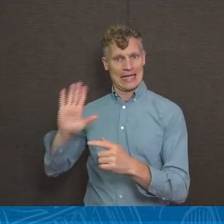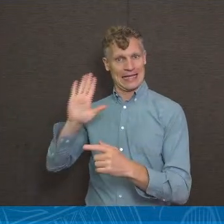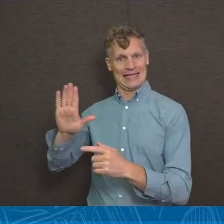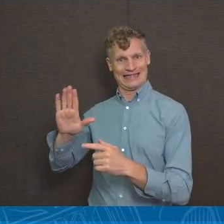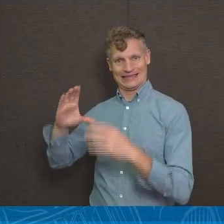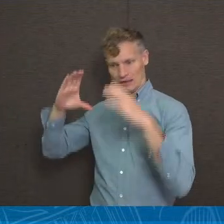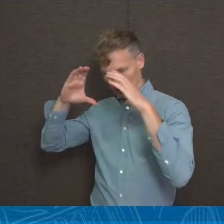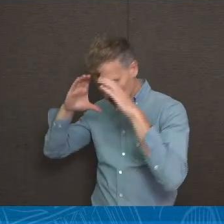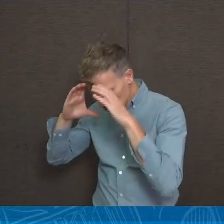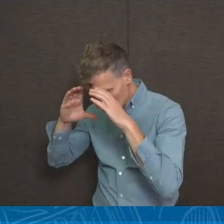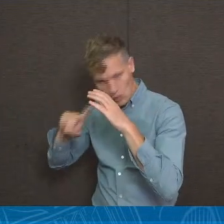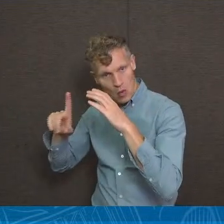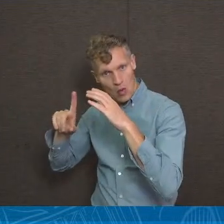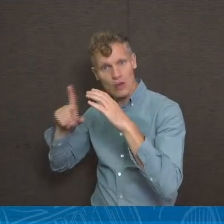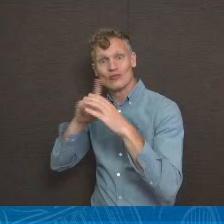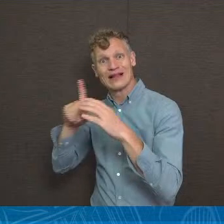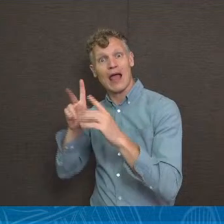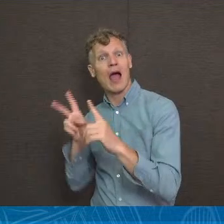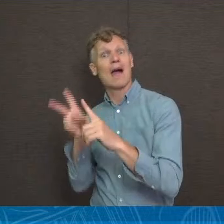law.